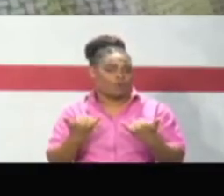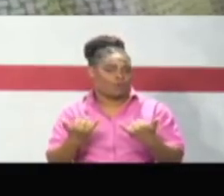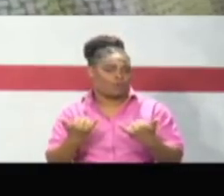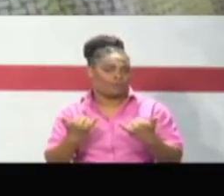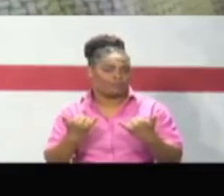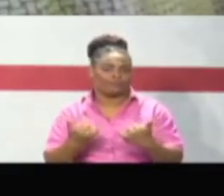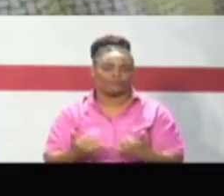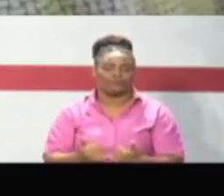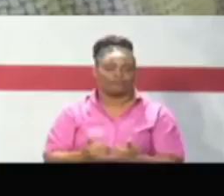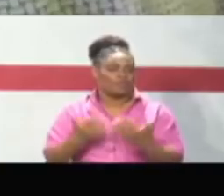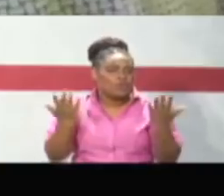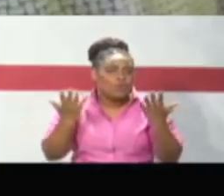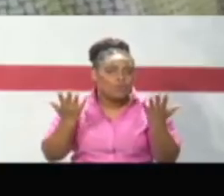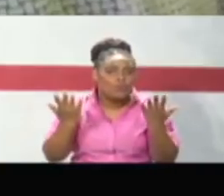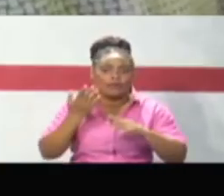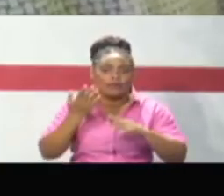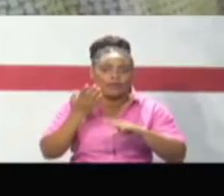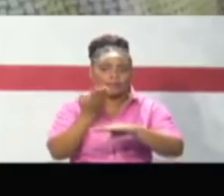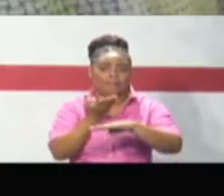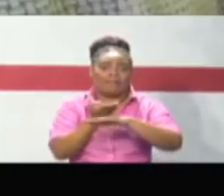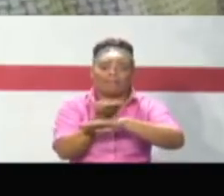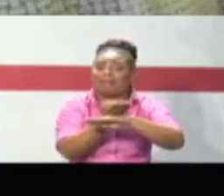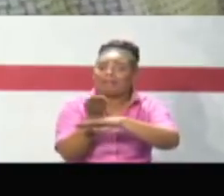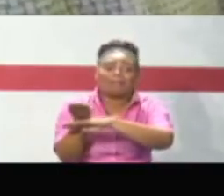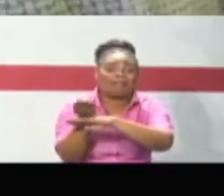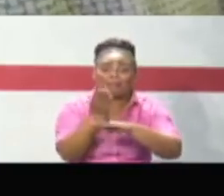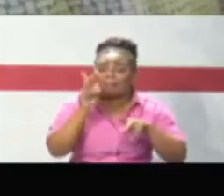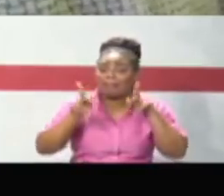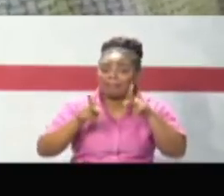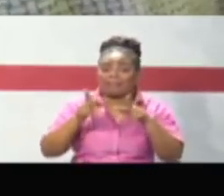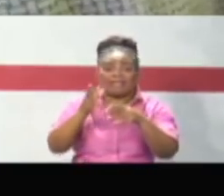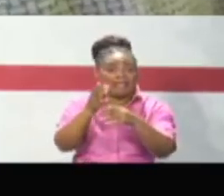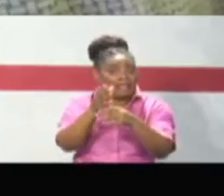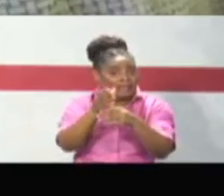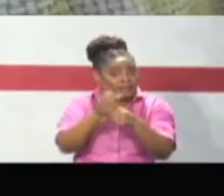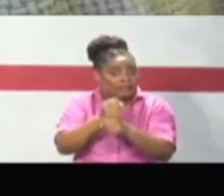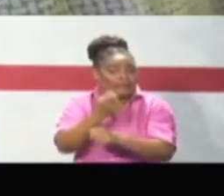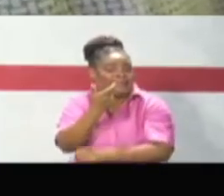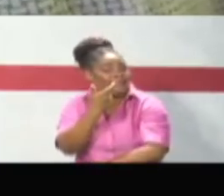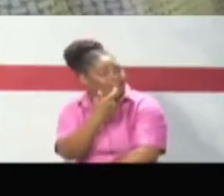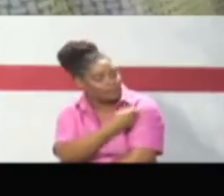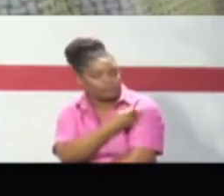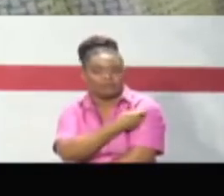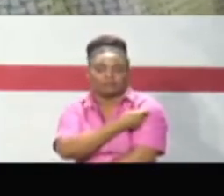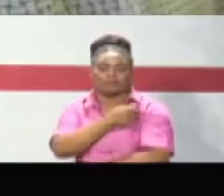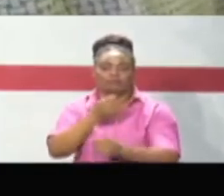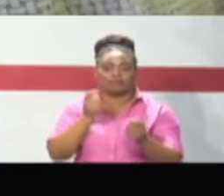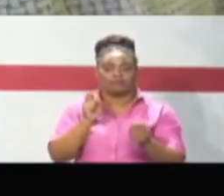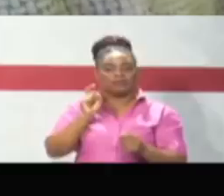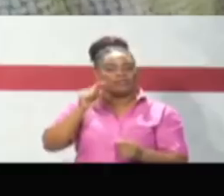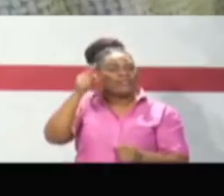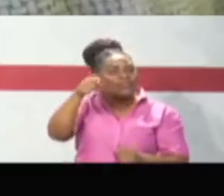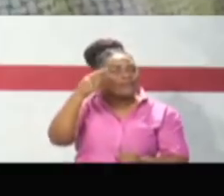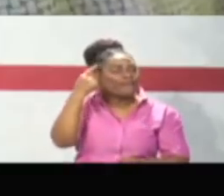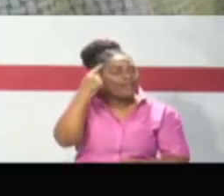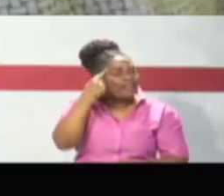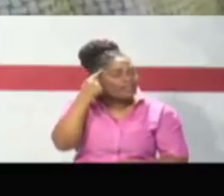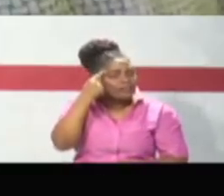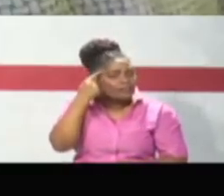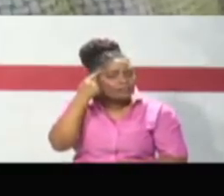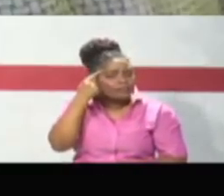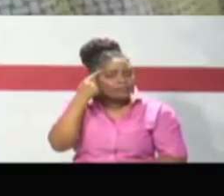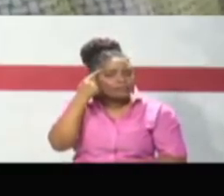basically begging people to get COVID-19 vaccine, do you think such a tweet coming